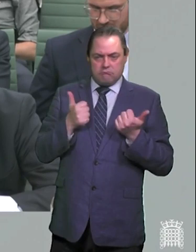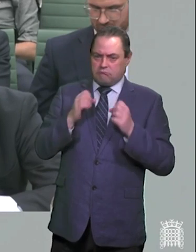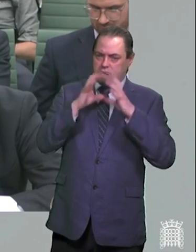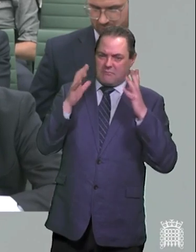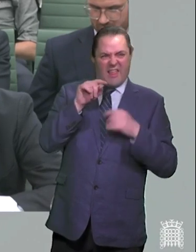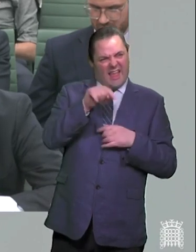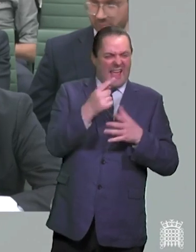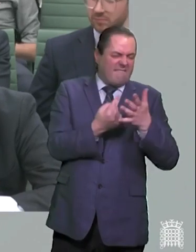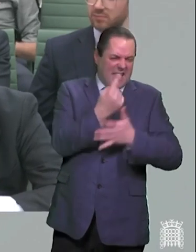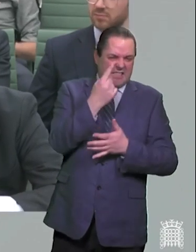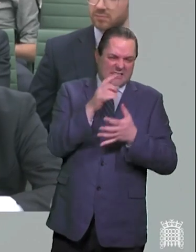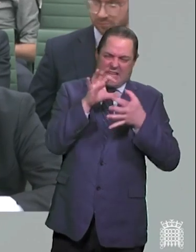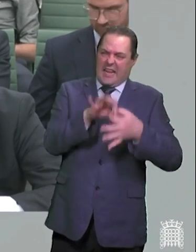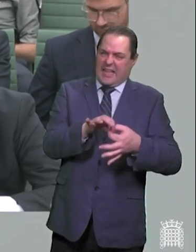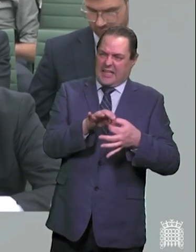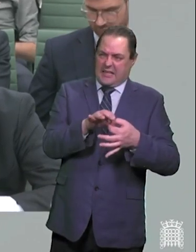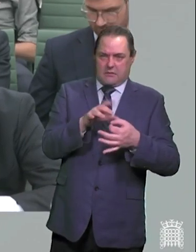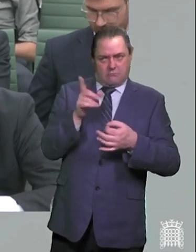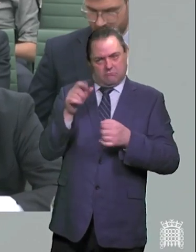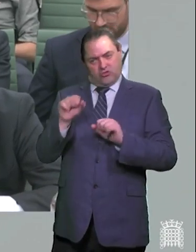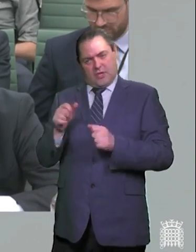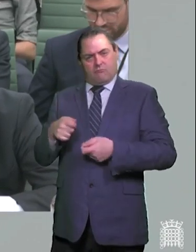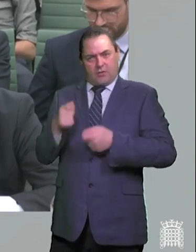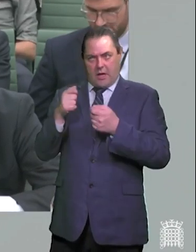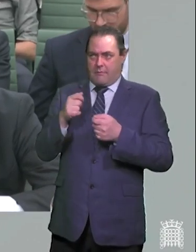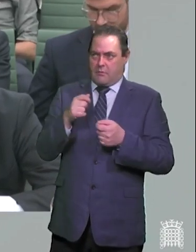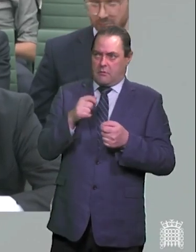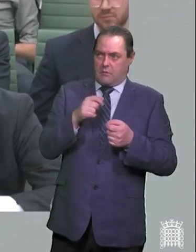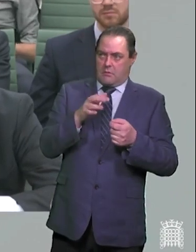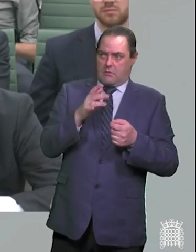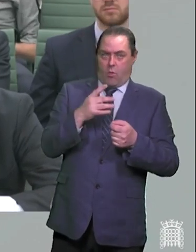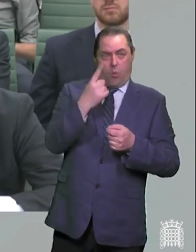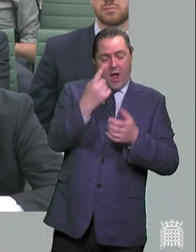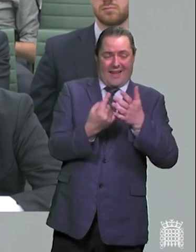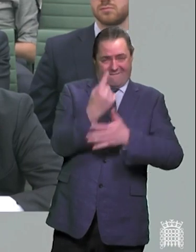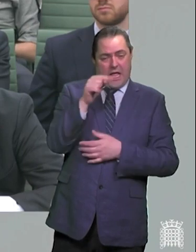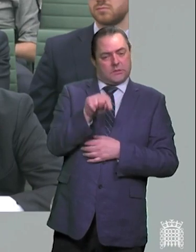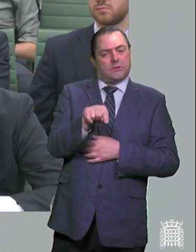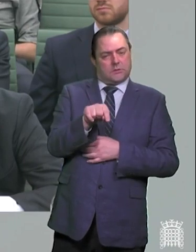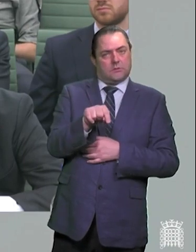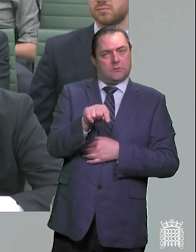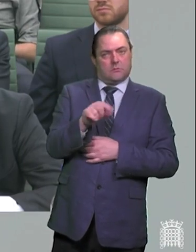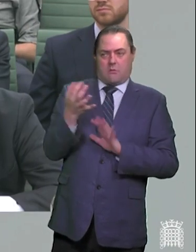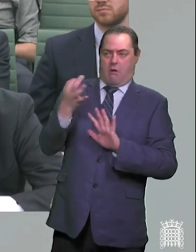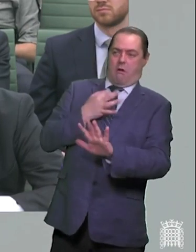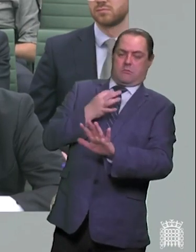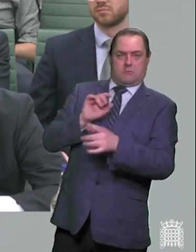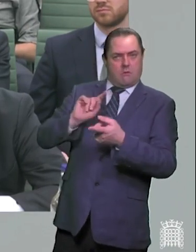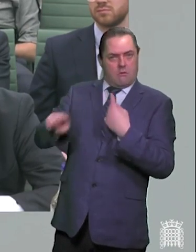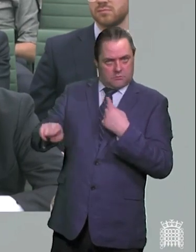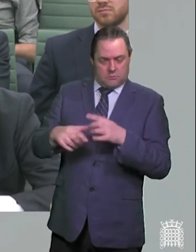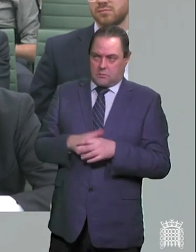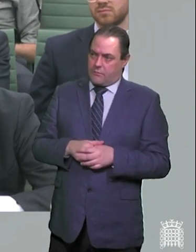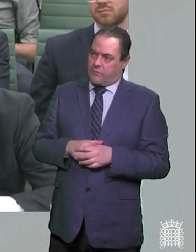event, and to get back to the point that the Chair was raising, initially it was one event that was under consideration, under discussion.